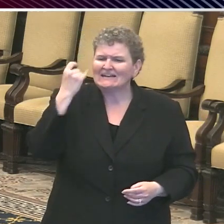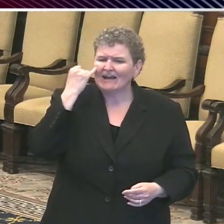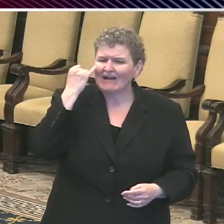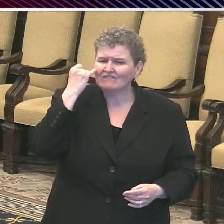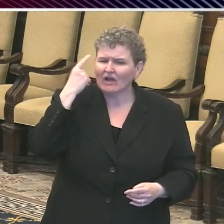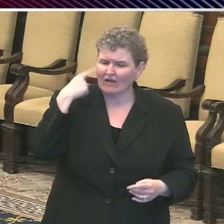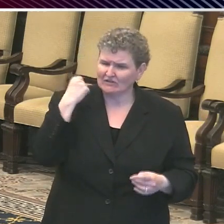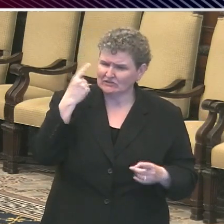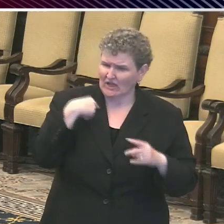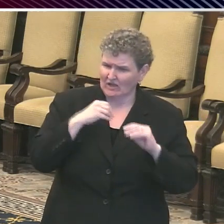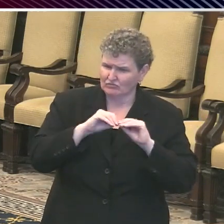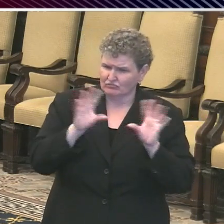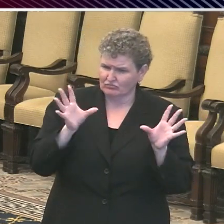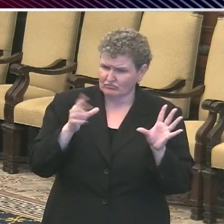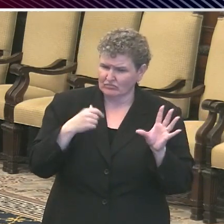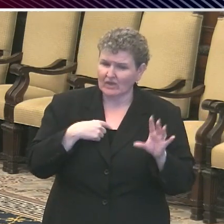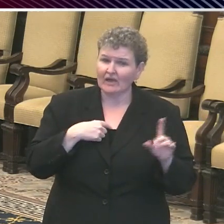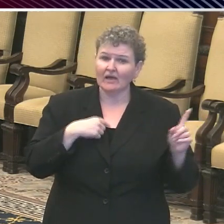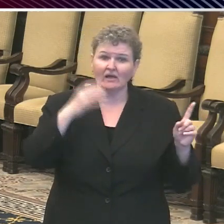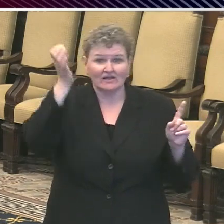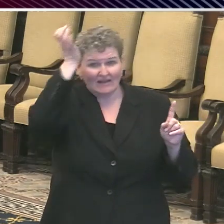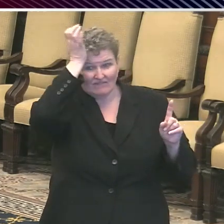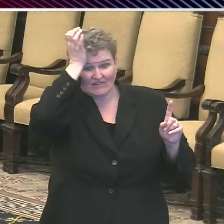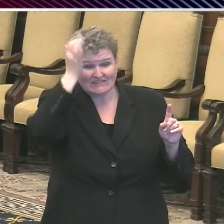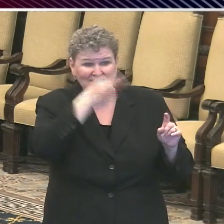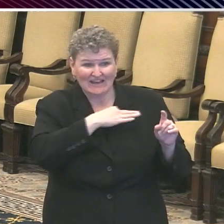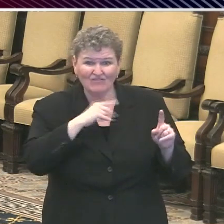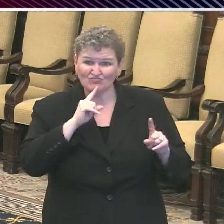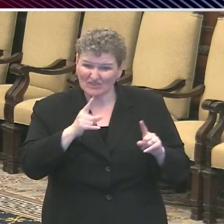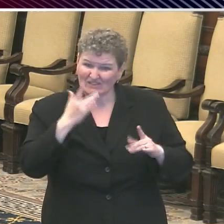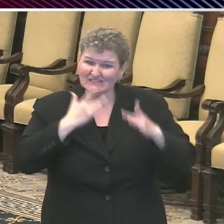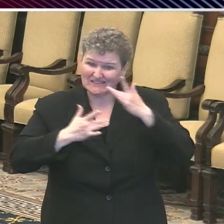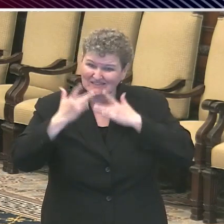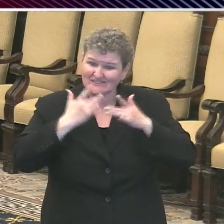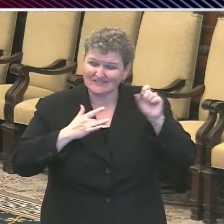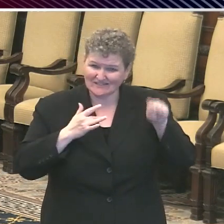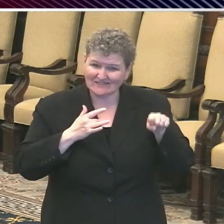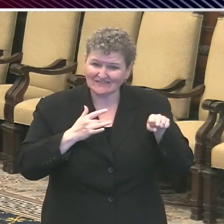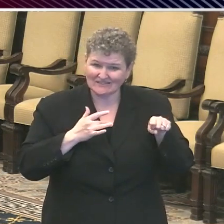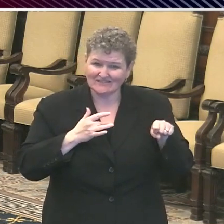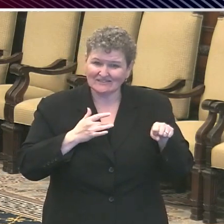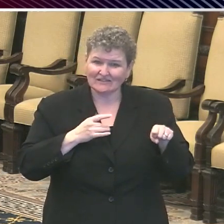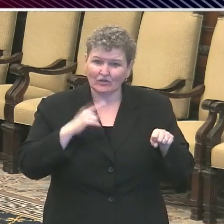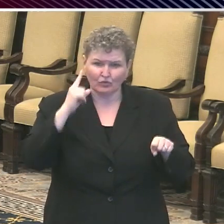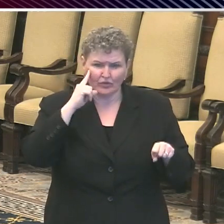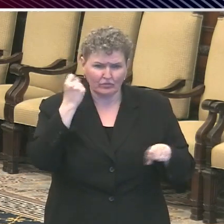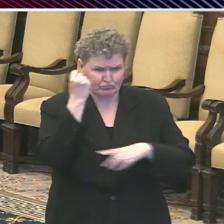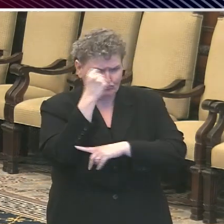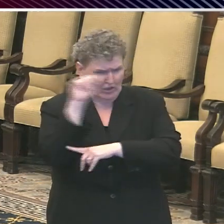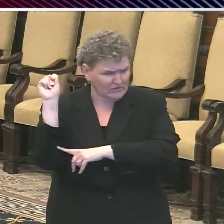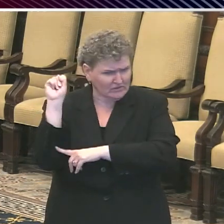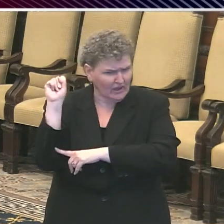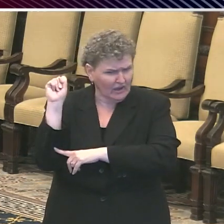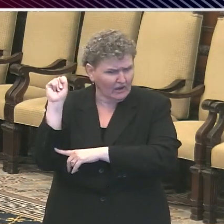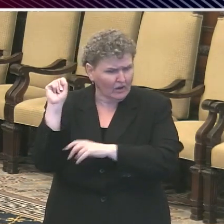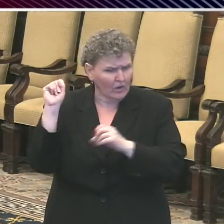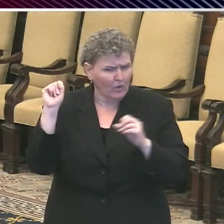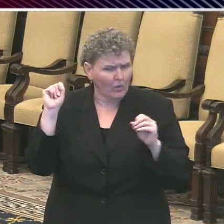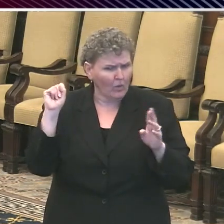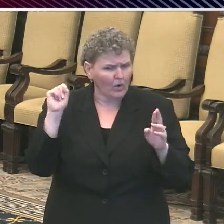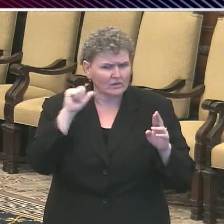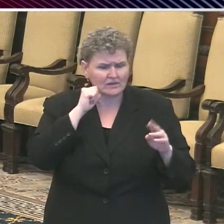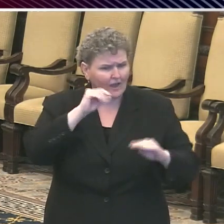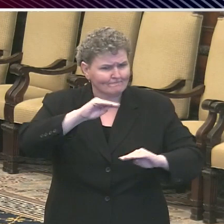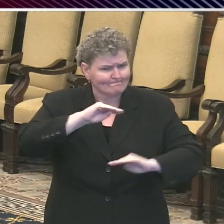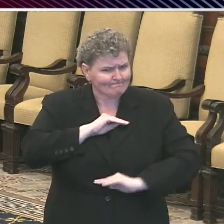the staffing shortages in the sanitation department is some type of protest or some type of dissatisfaction by people